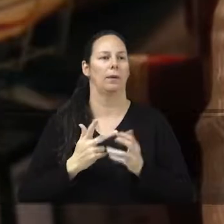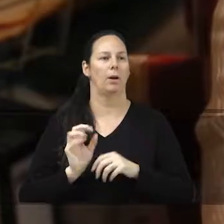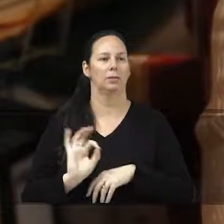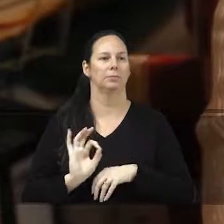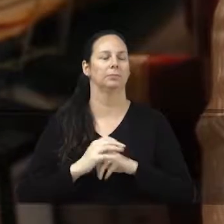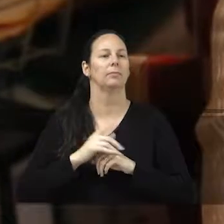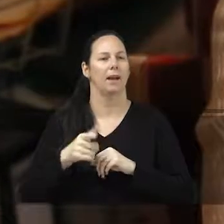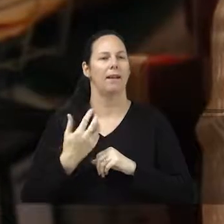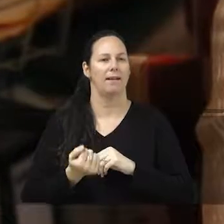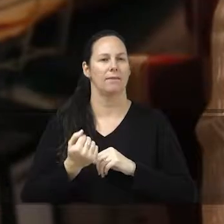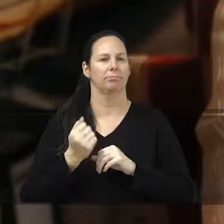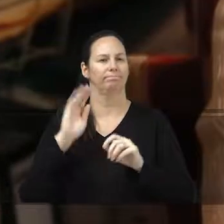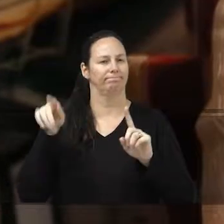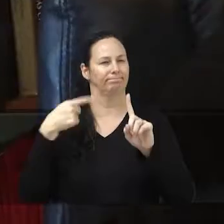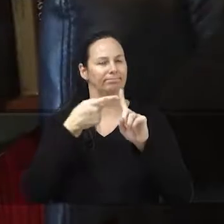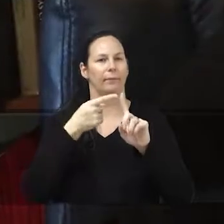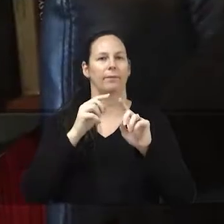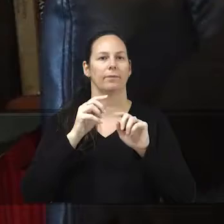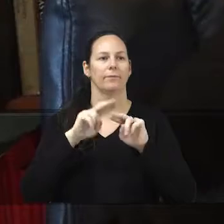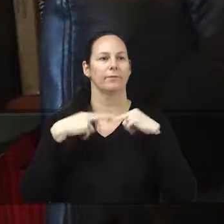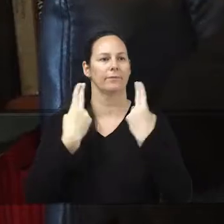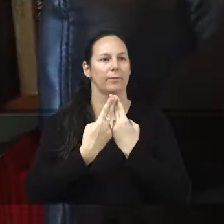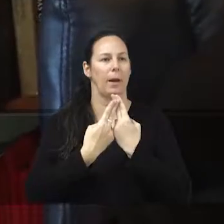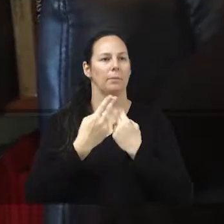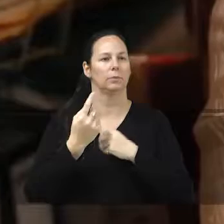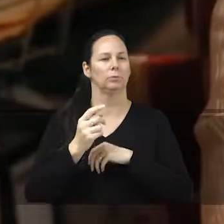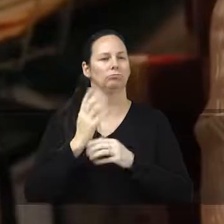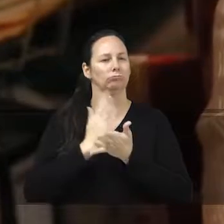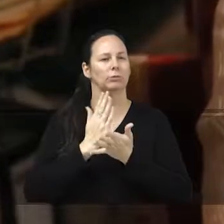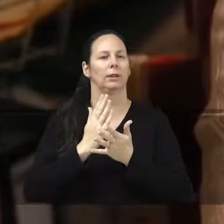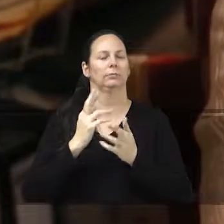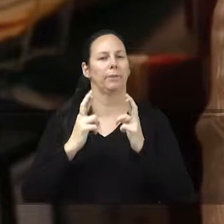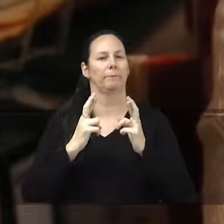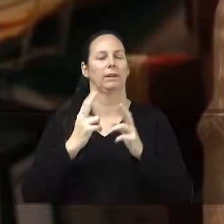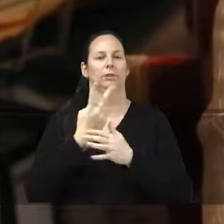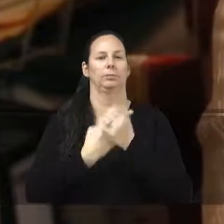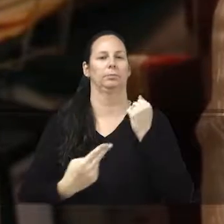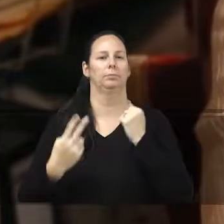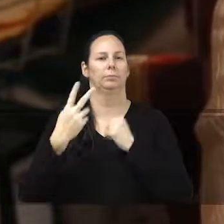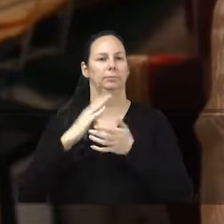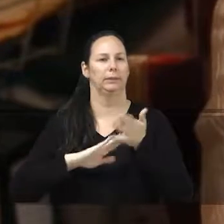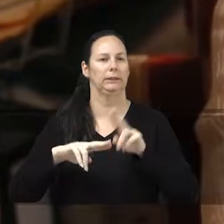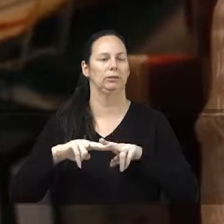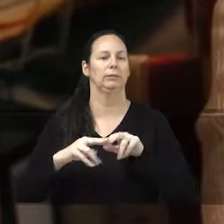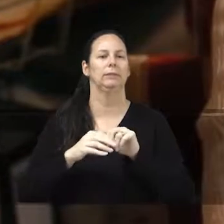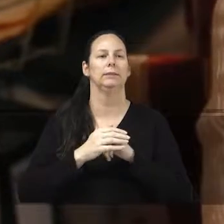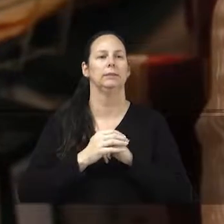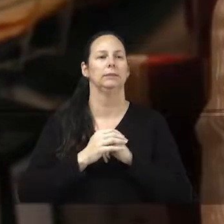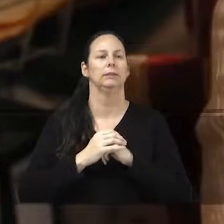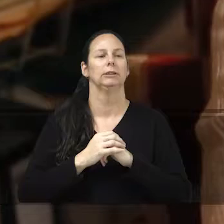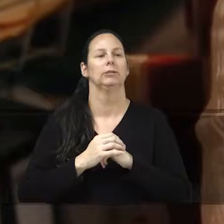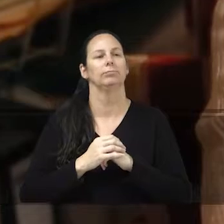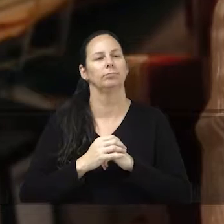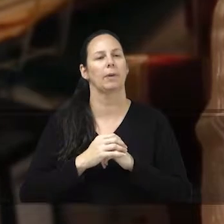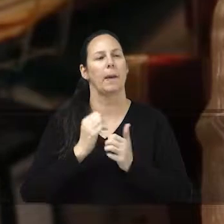of family which really is about, hopefully two parents and a number